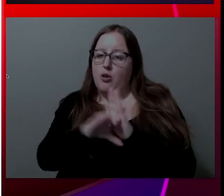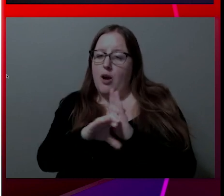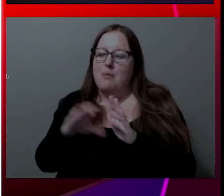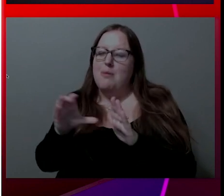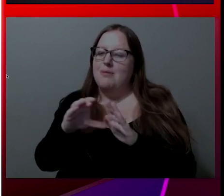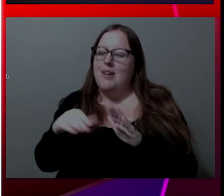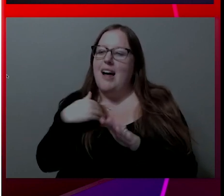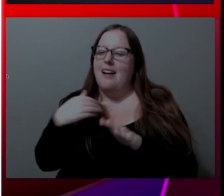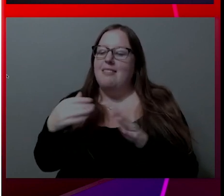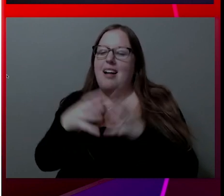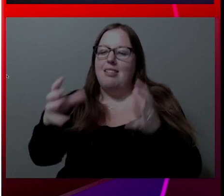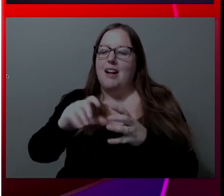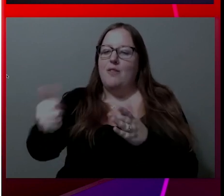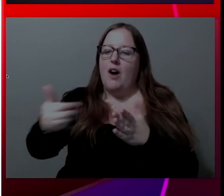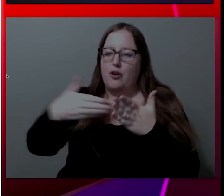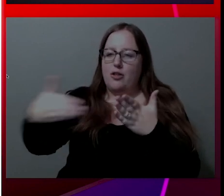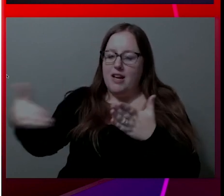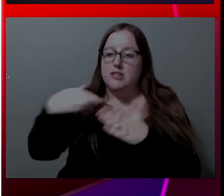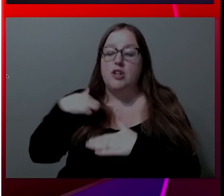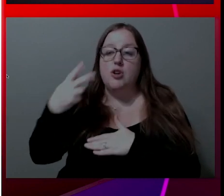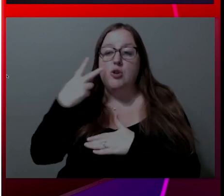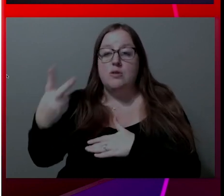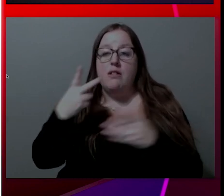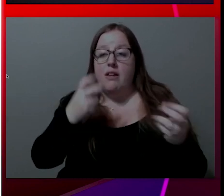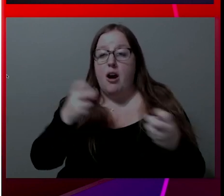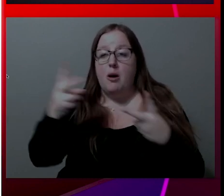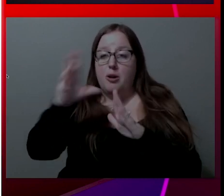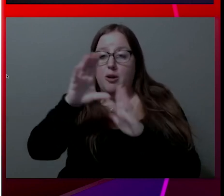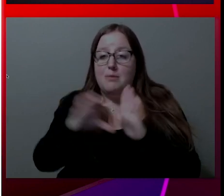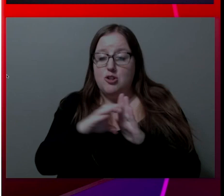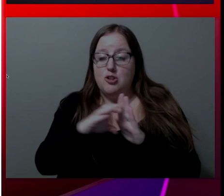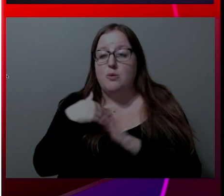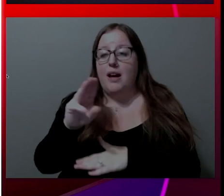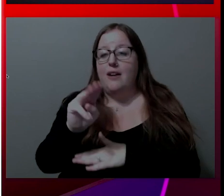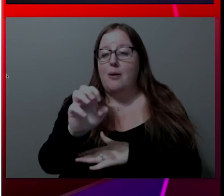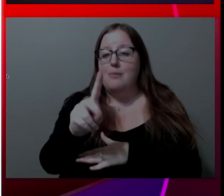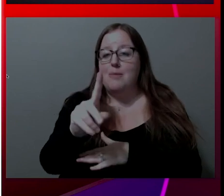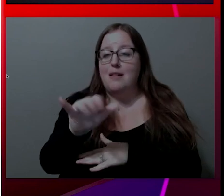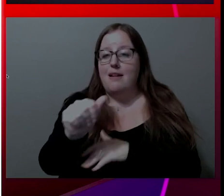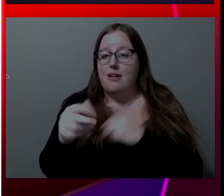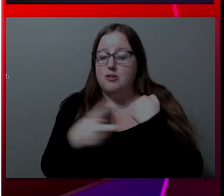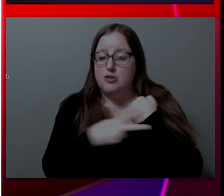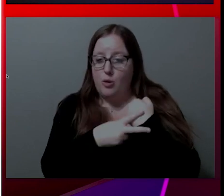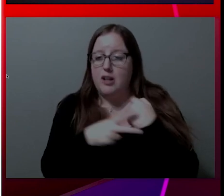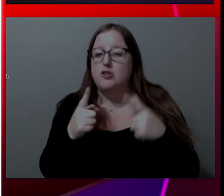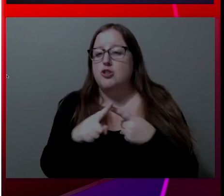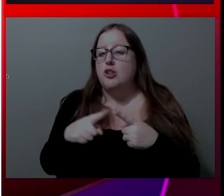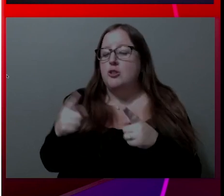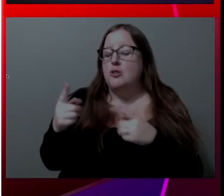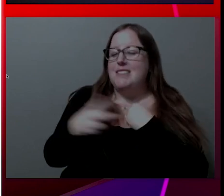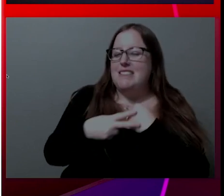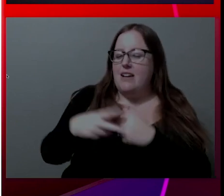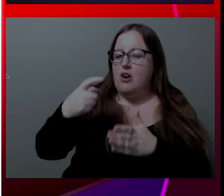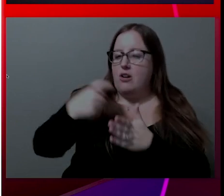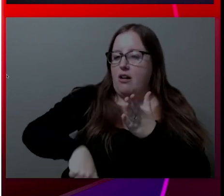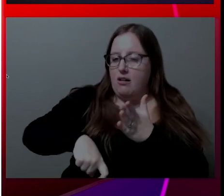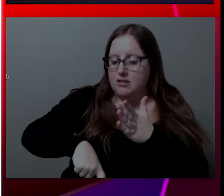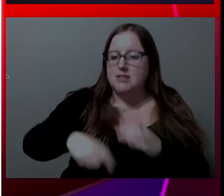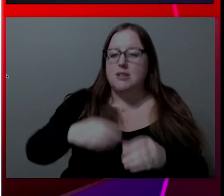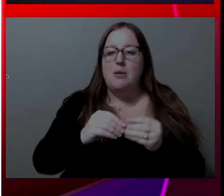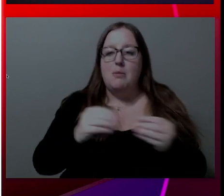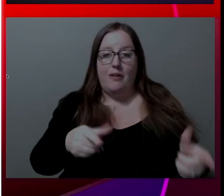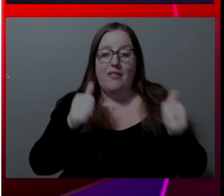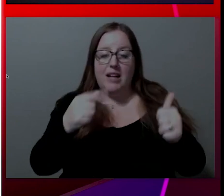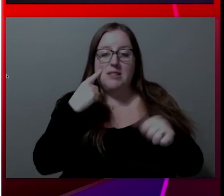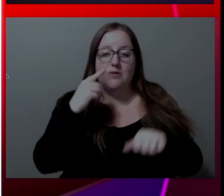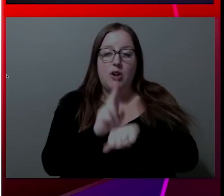under the hood. We have so you saw the uploading the images and stuff. We have a media store API to save on bandwidth costs and to also make it faster for our user.